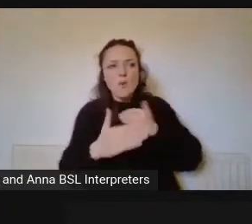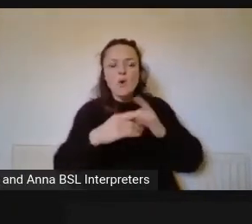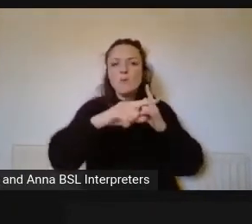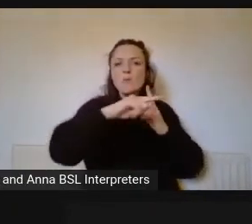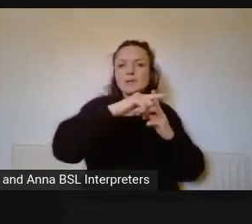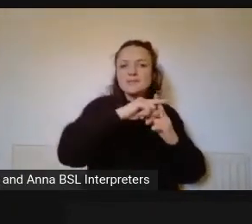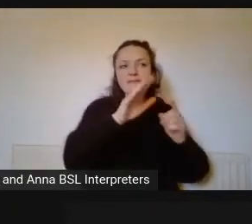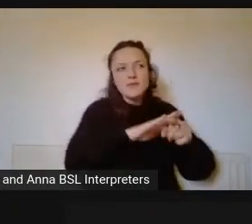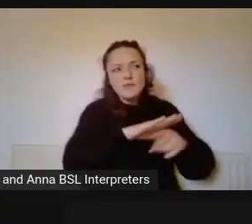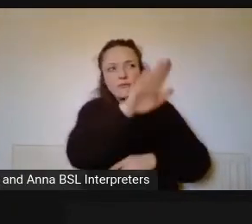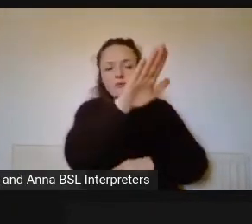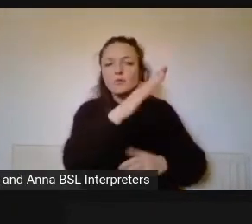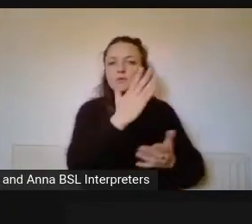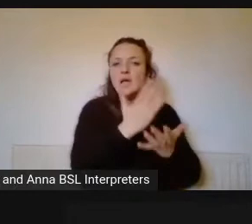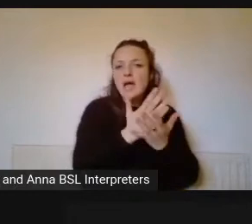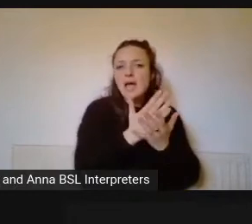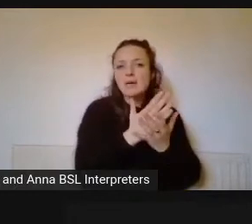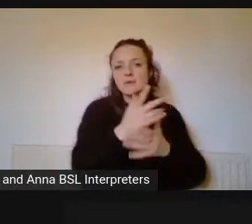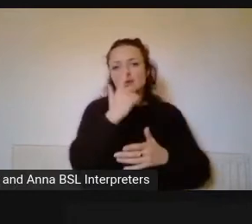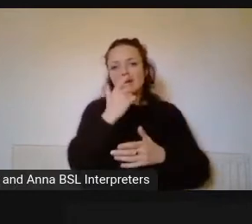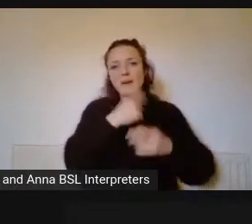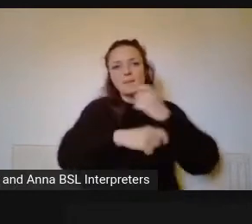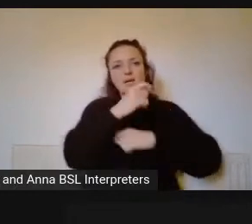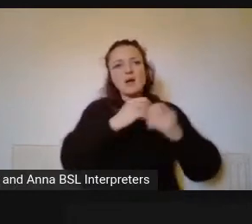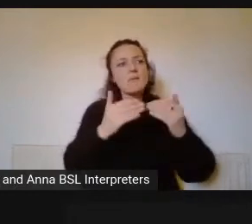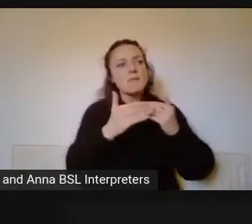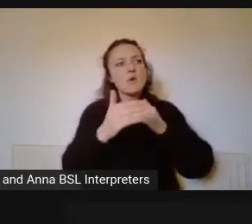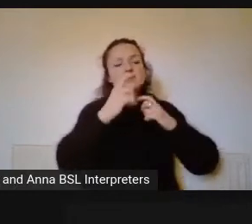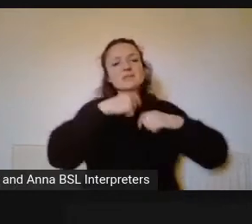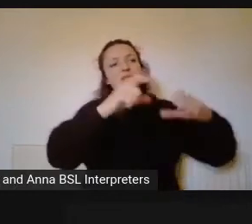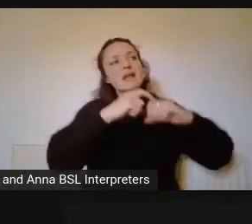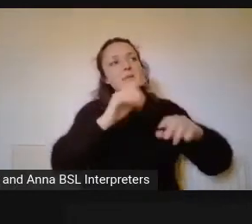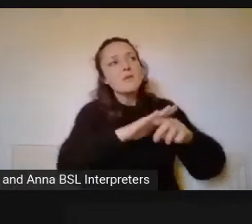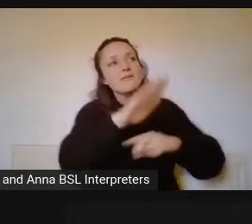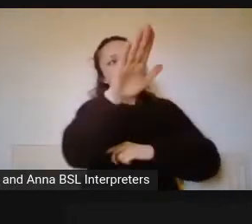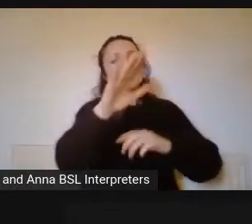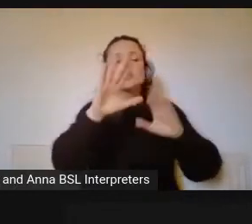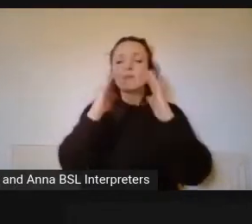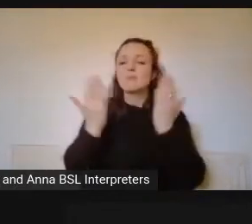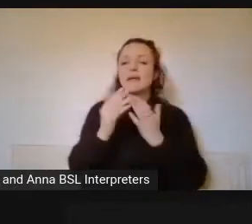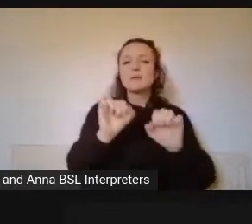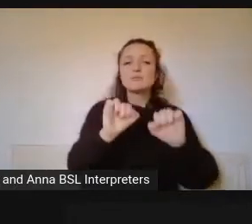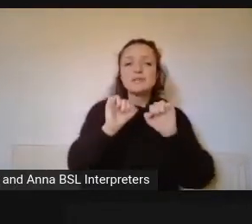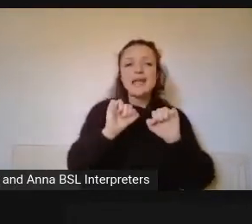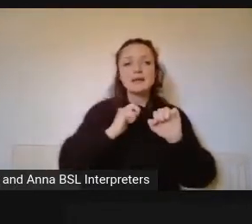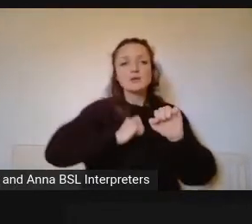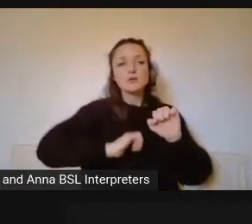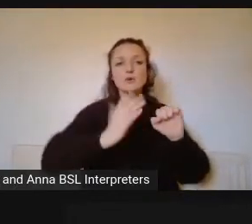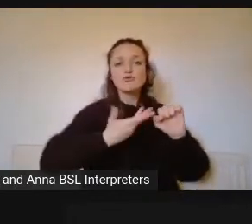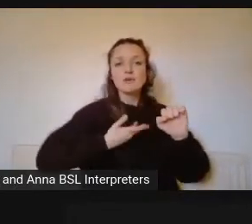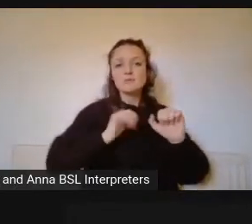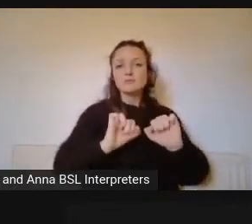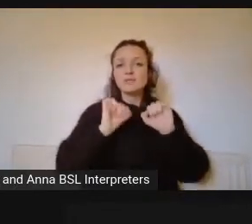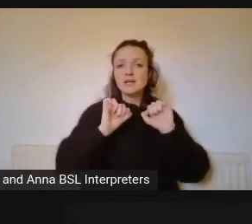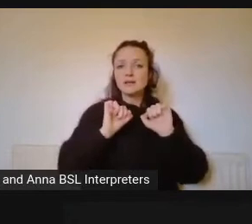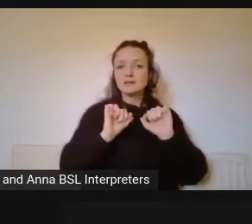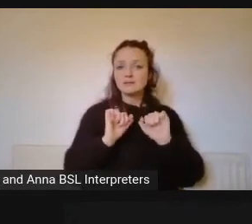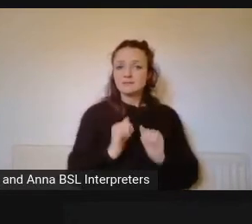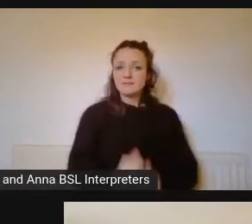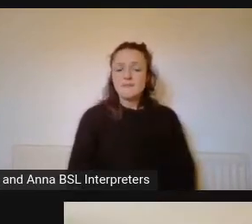sustainable change and to try to shift the direction of the organization. Thank